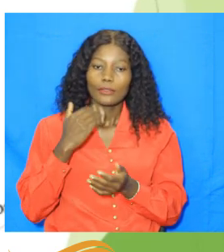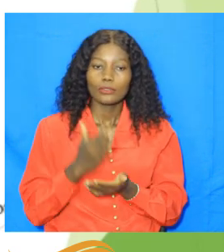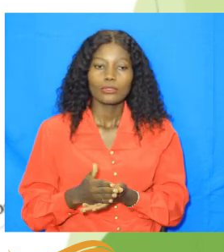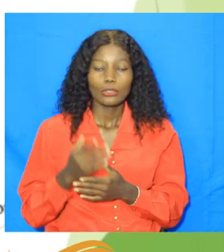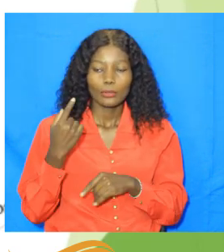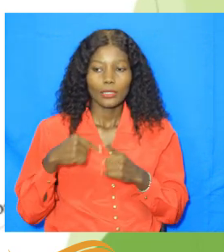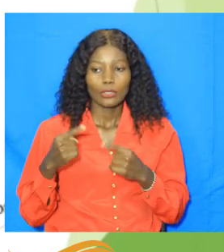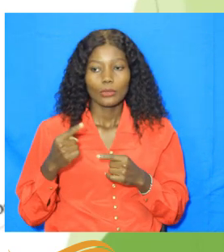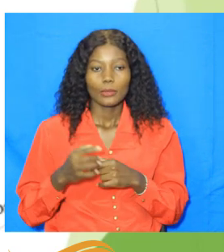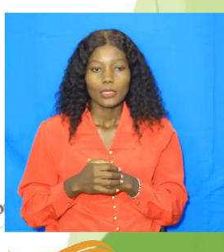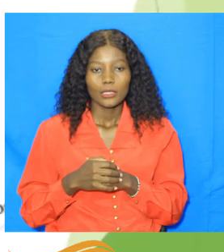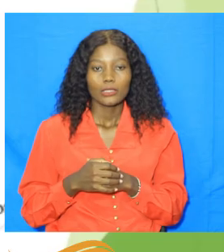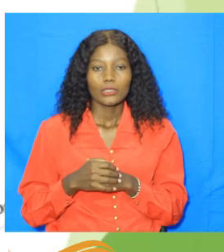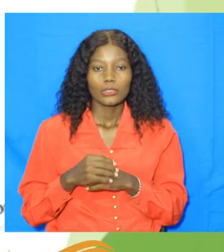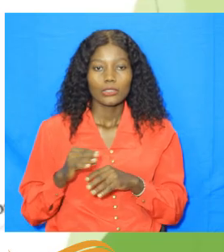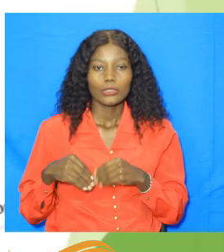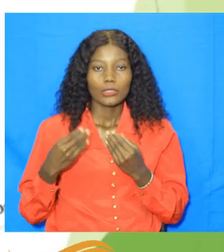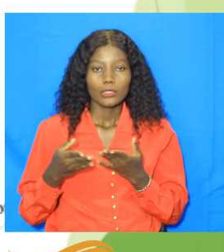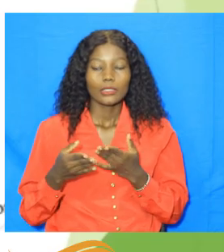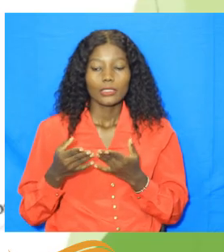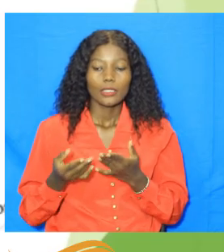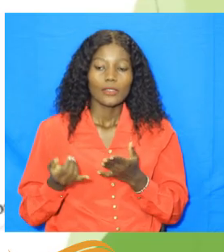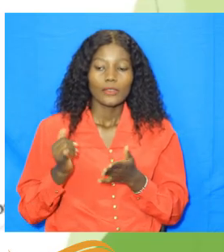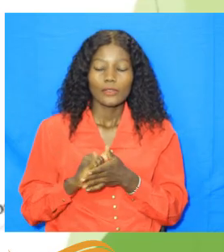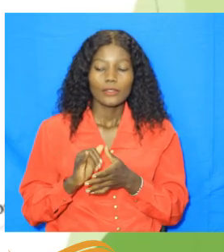bout, give that referee,